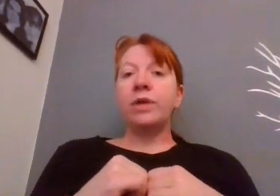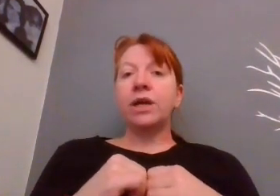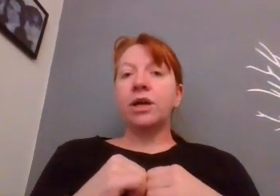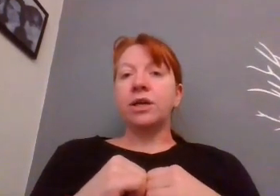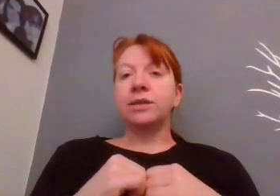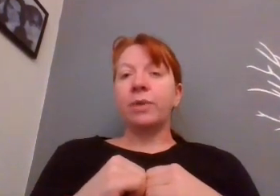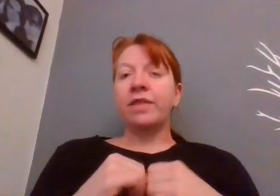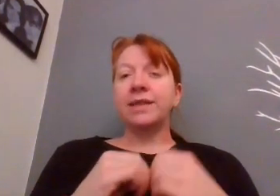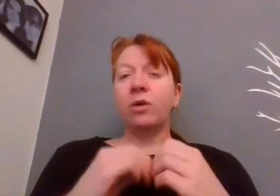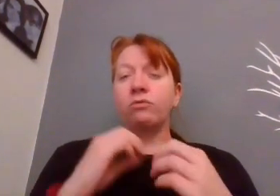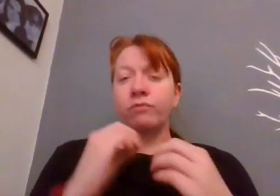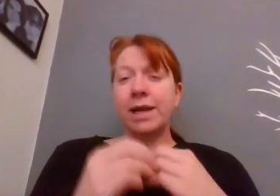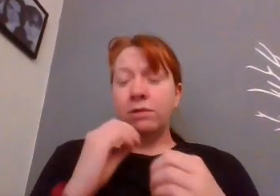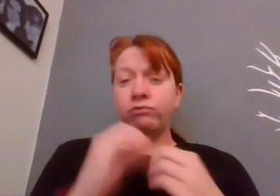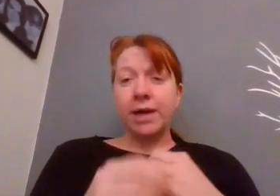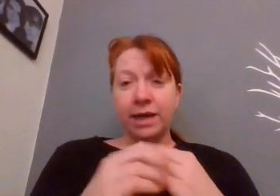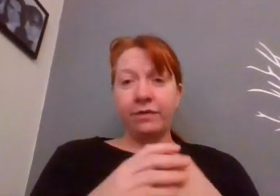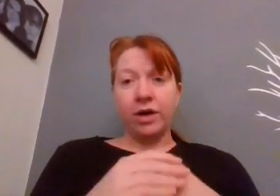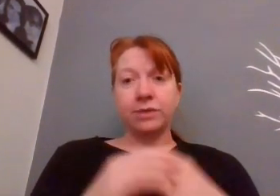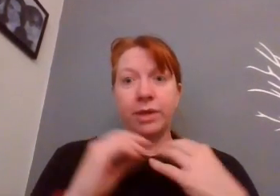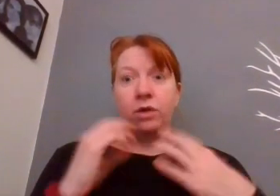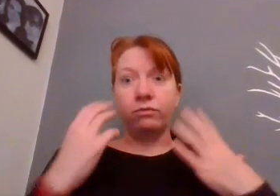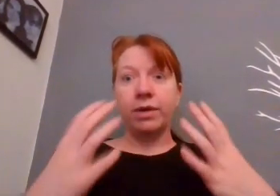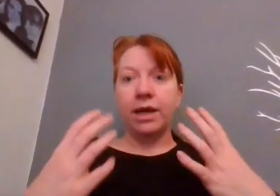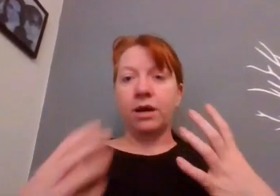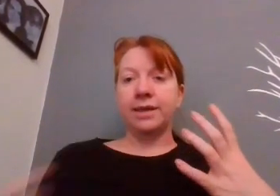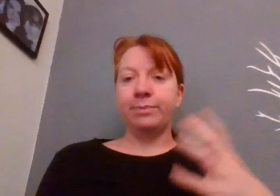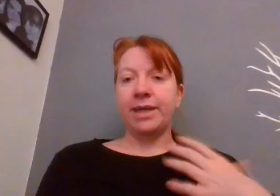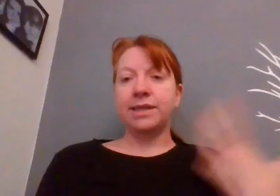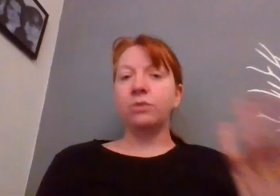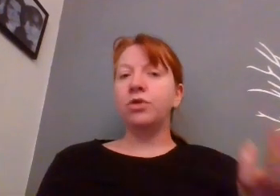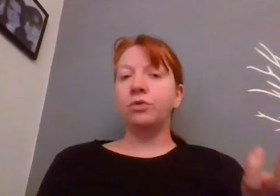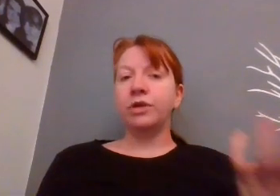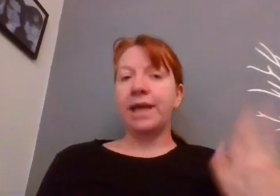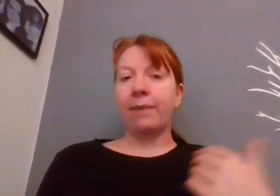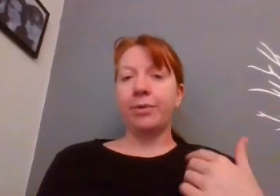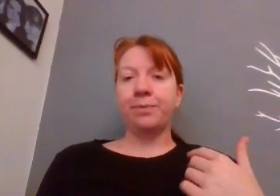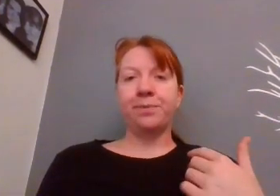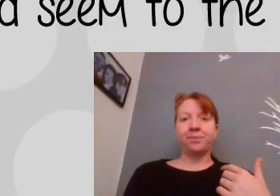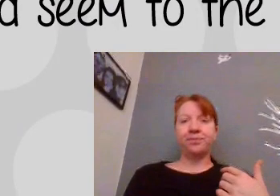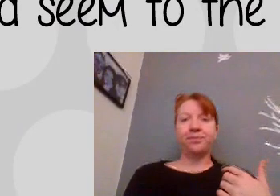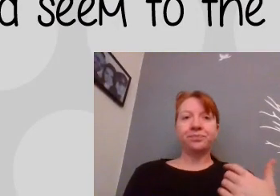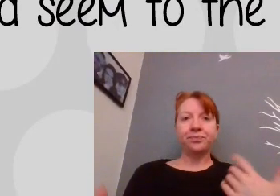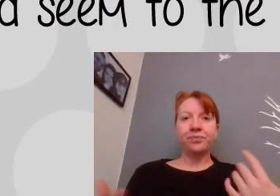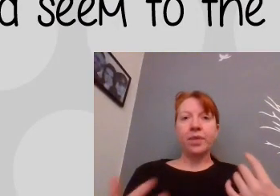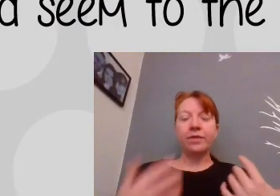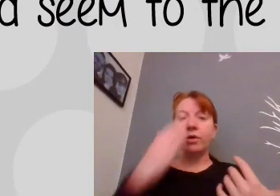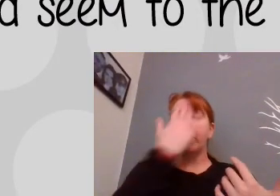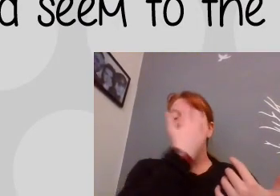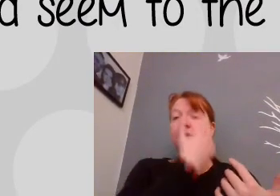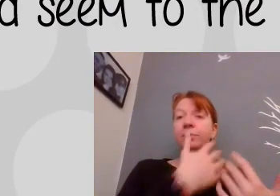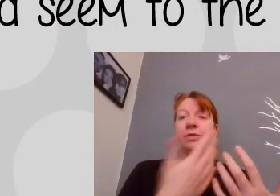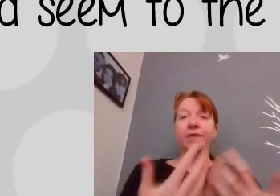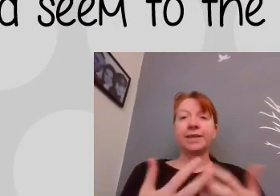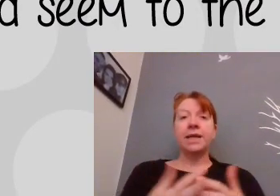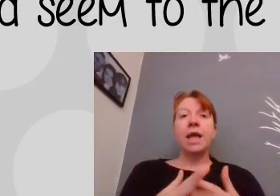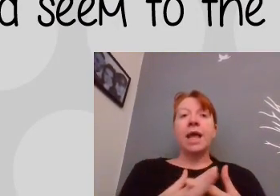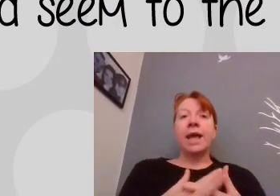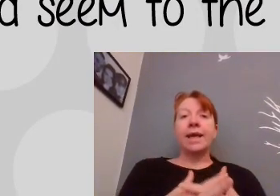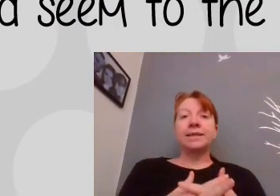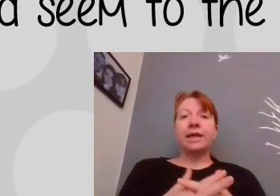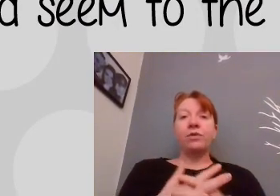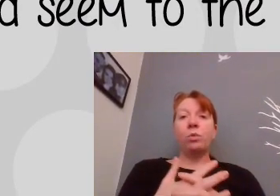And it only occurs when things go really, really fast, when they go at really high speeds. They don't usually happen. So an example of